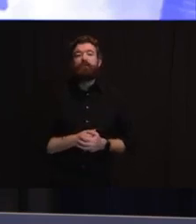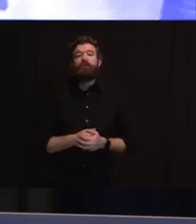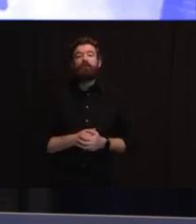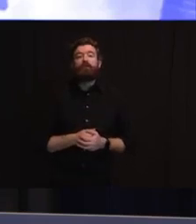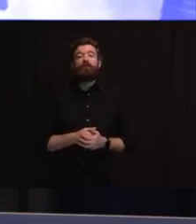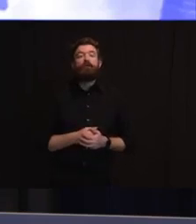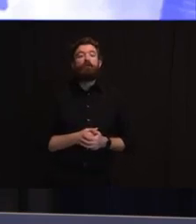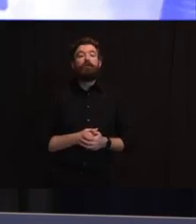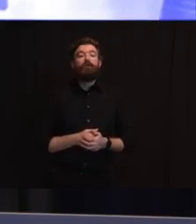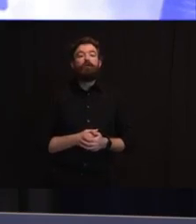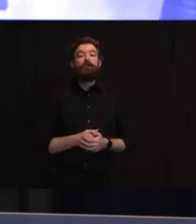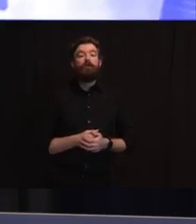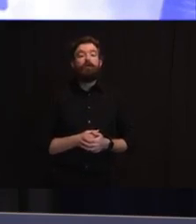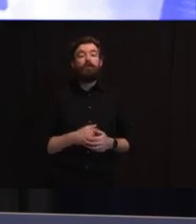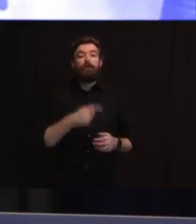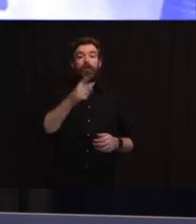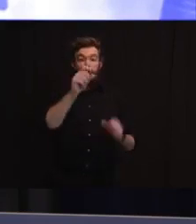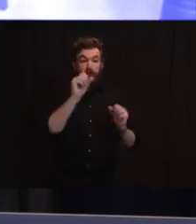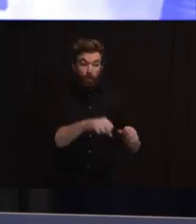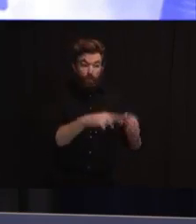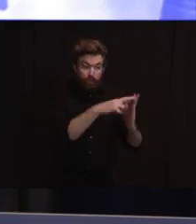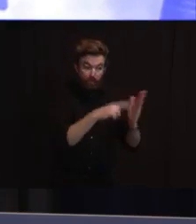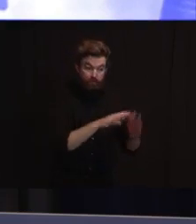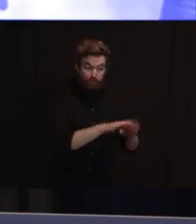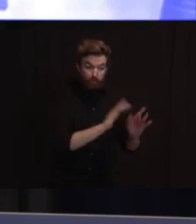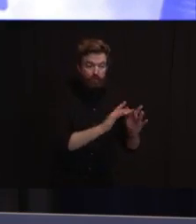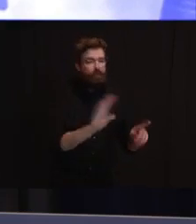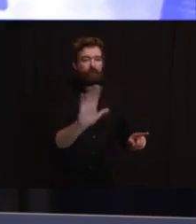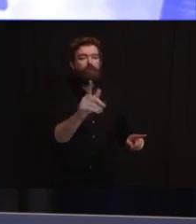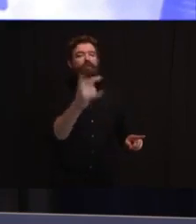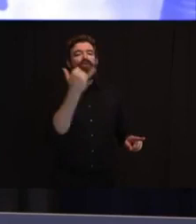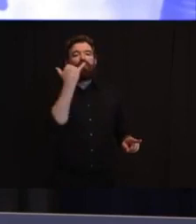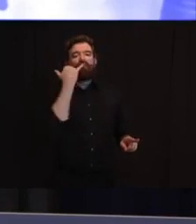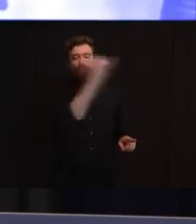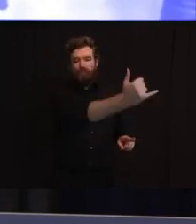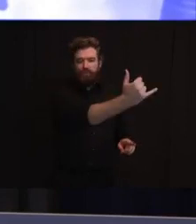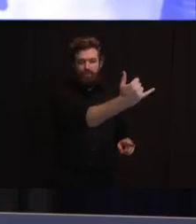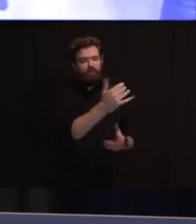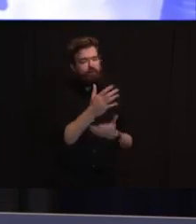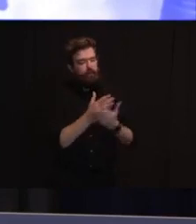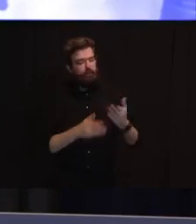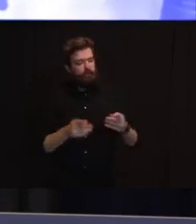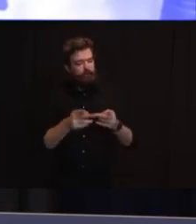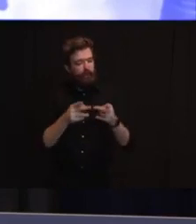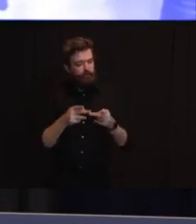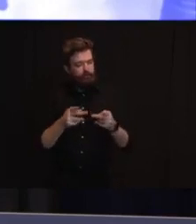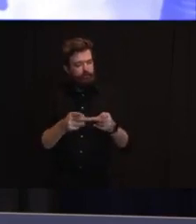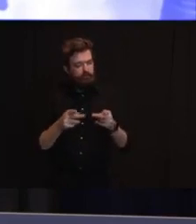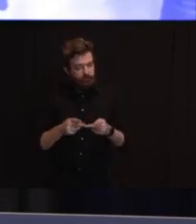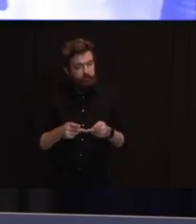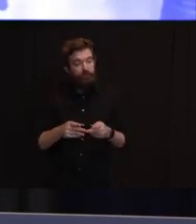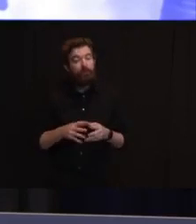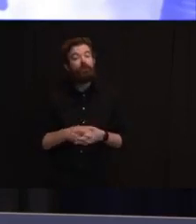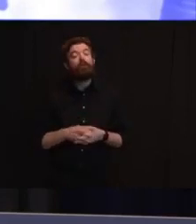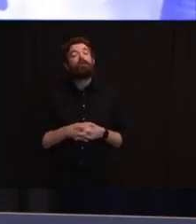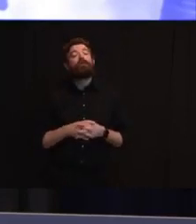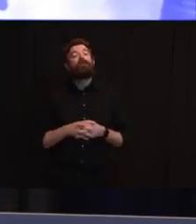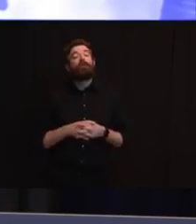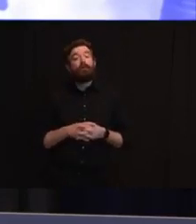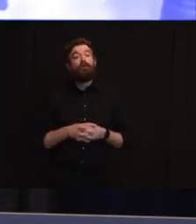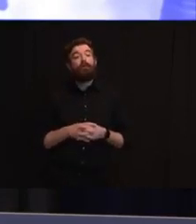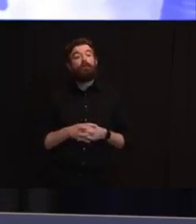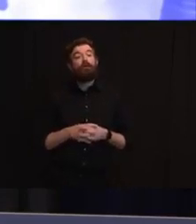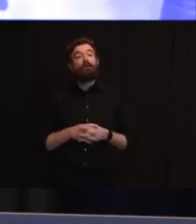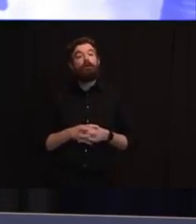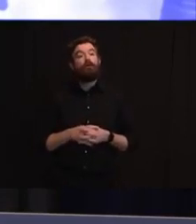Again, at this time, demand is much greater than supply, so please, we ask the public to be patient. The state is working hard